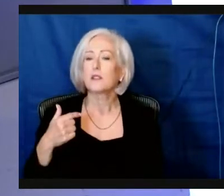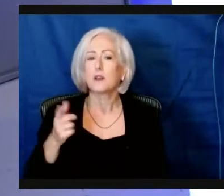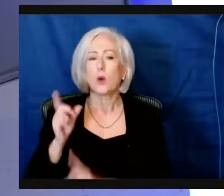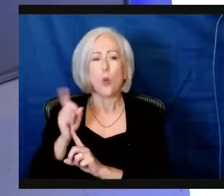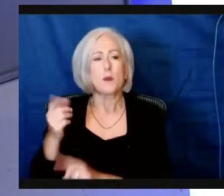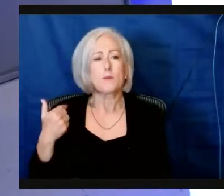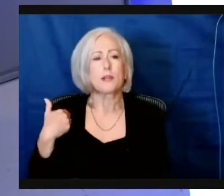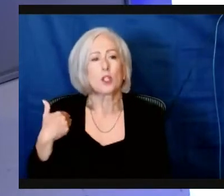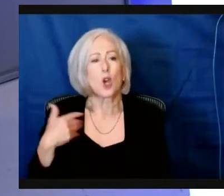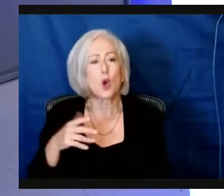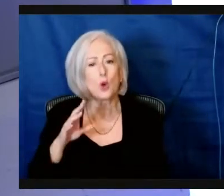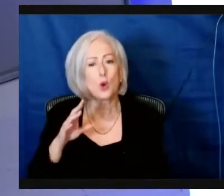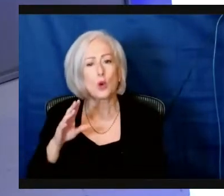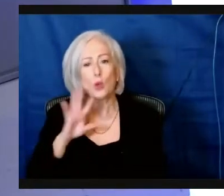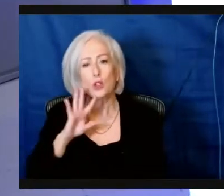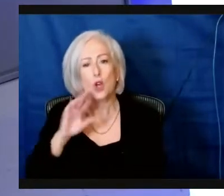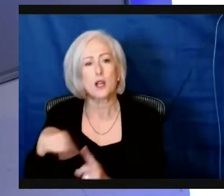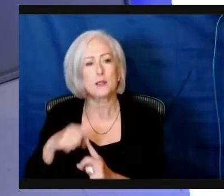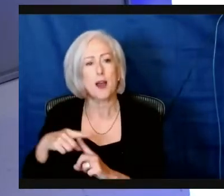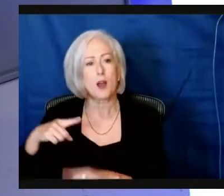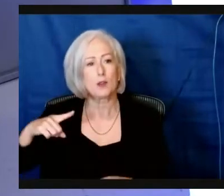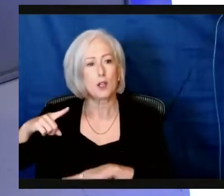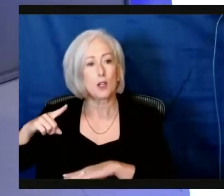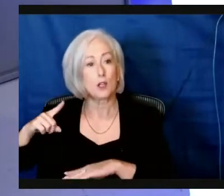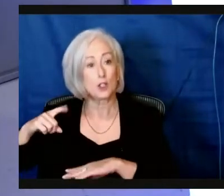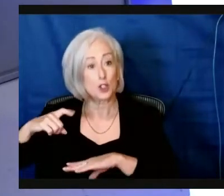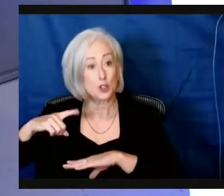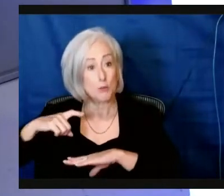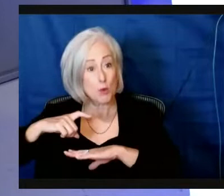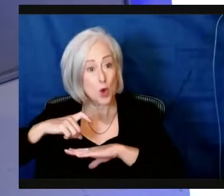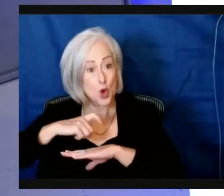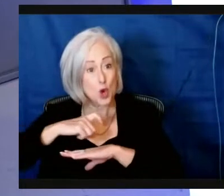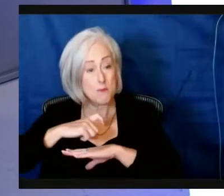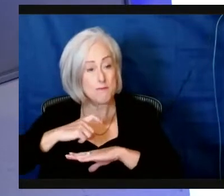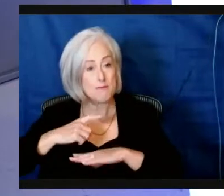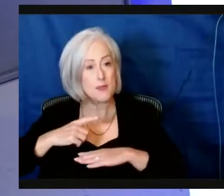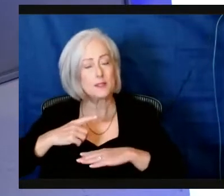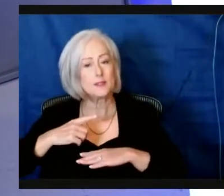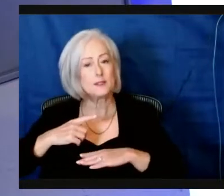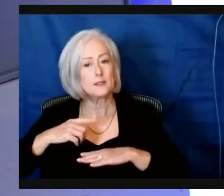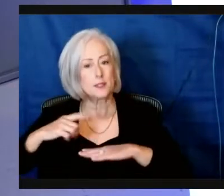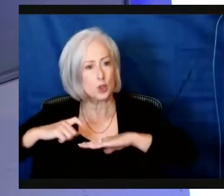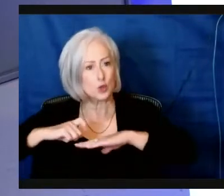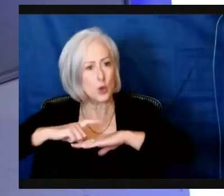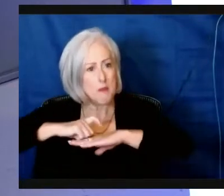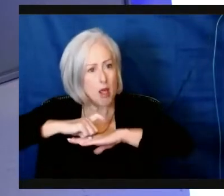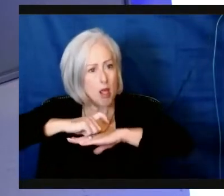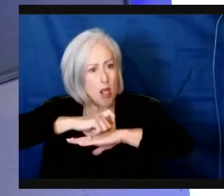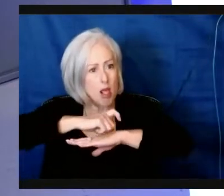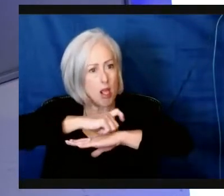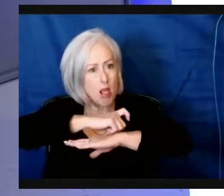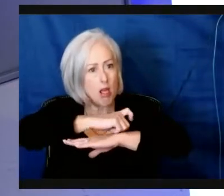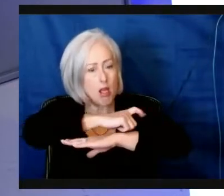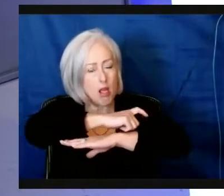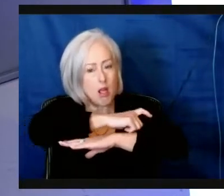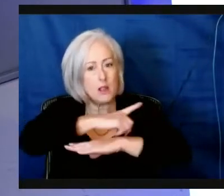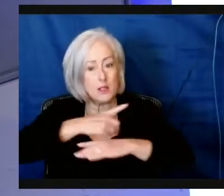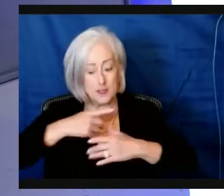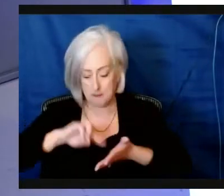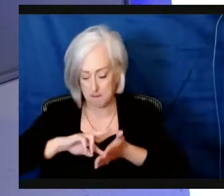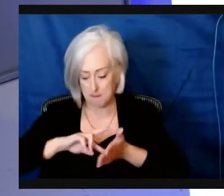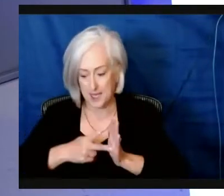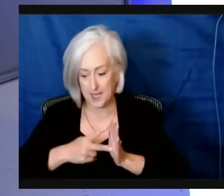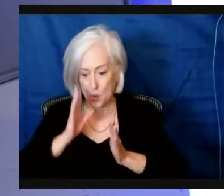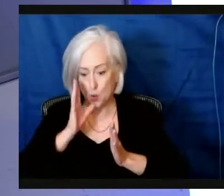talking about how sperm like to swim along surfaces. Mm-hmm. And so does that mean they're still going to work and that a man and woman could reproduce in